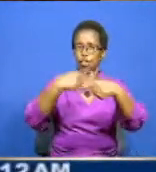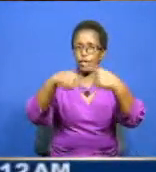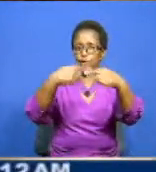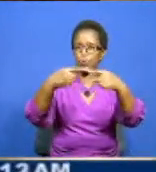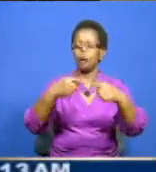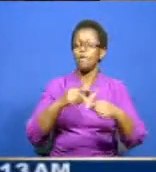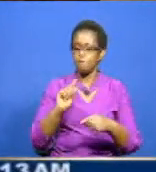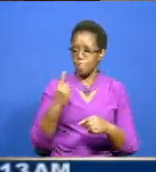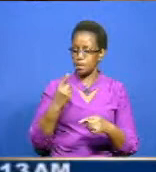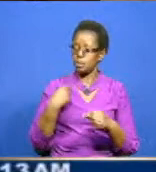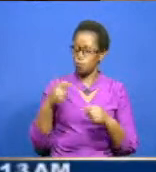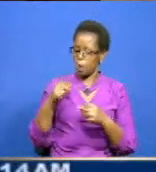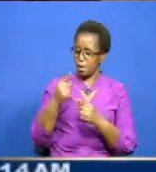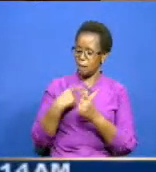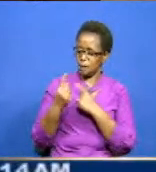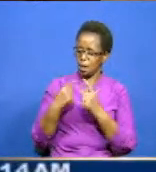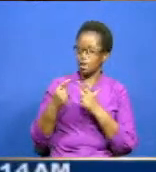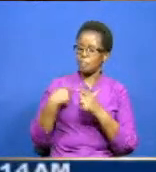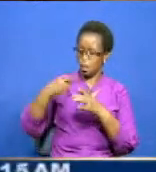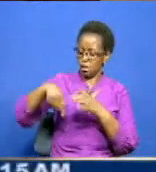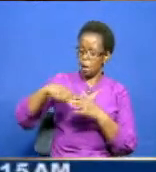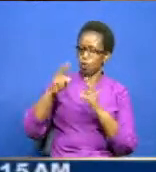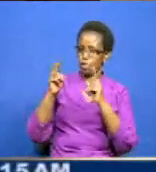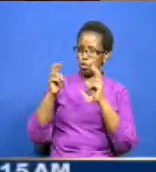issues. Senator Chariot.